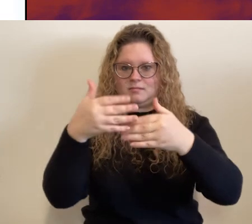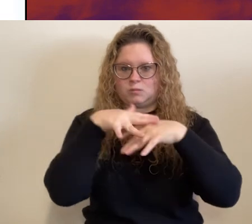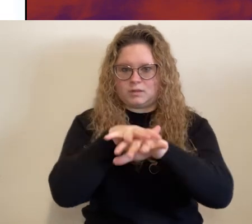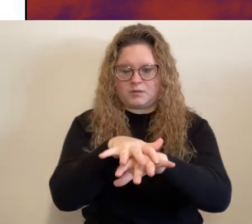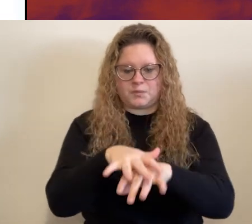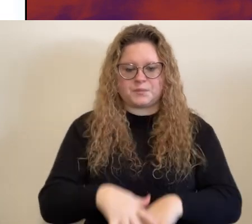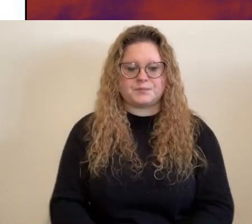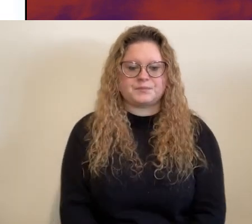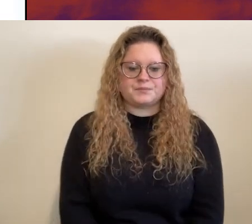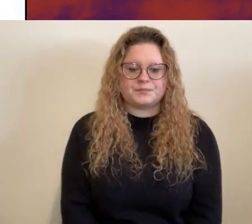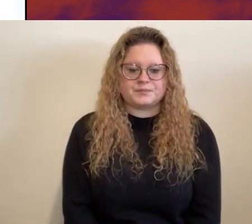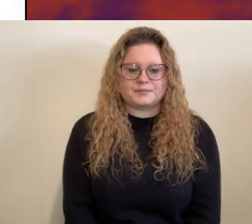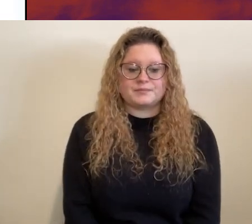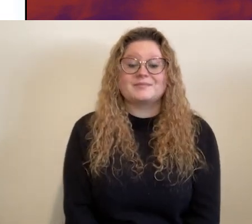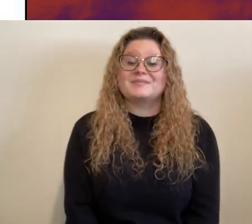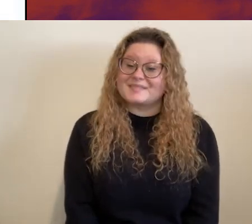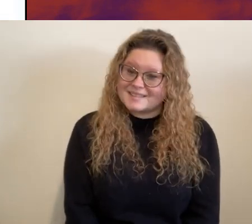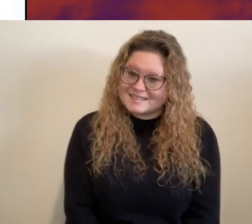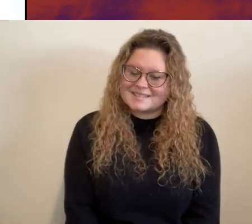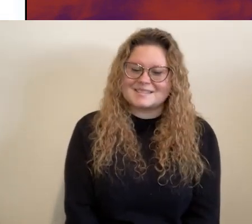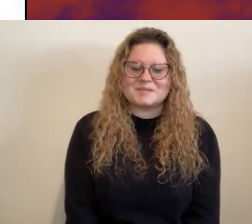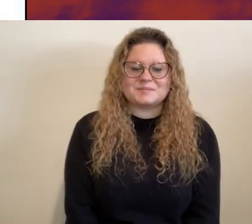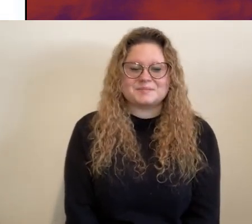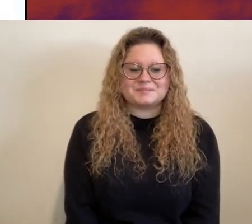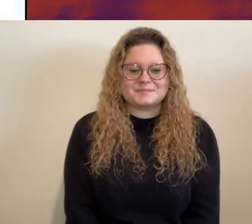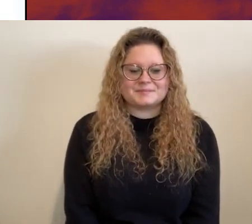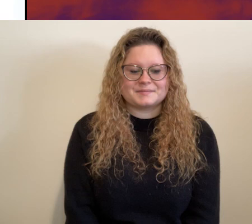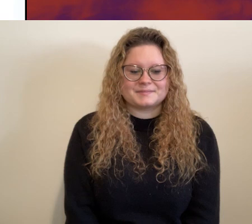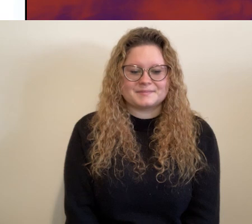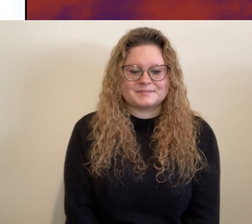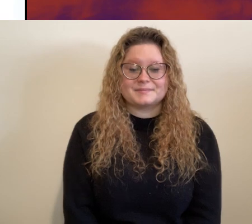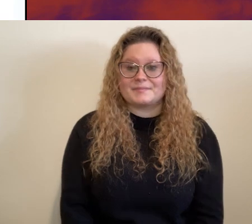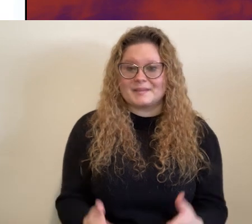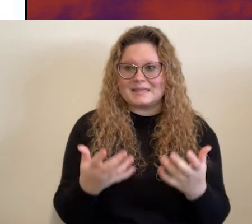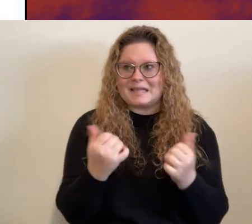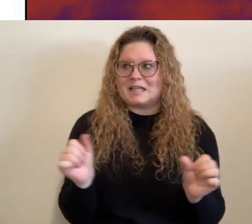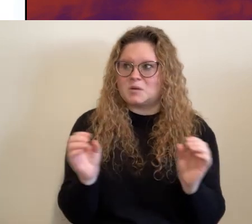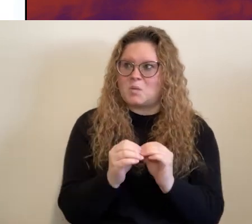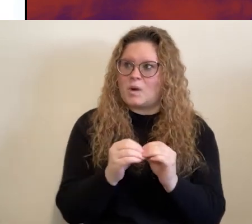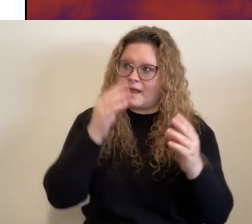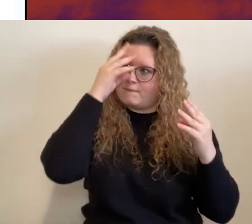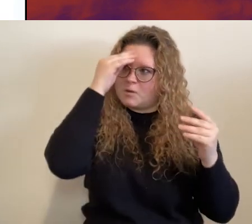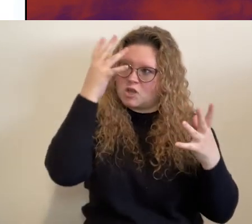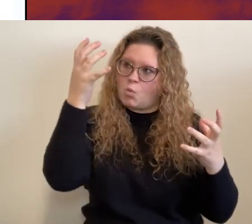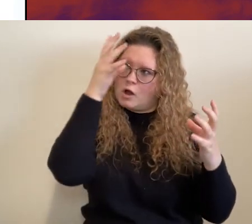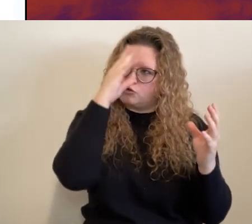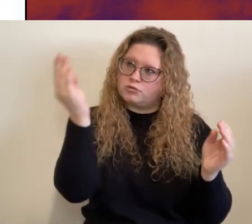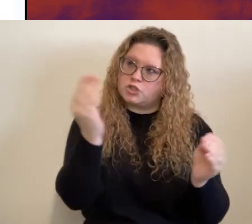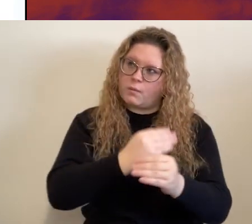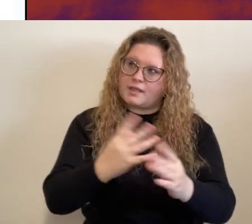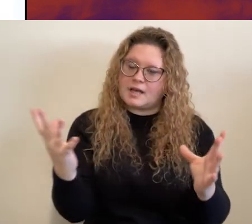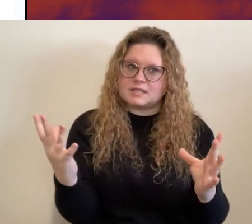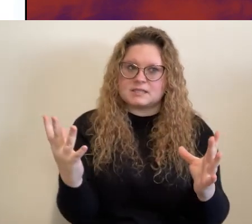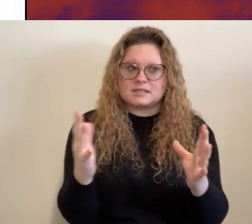So yes. Anything else would I like to share with the class here? So we've gone through